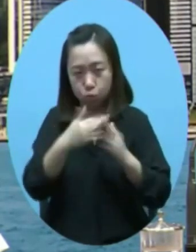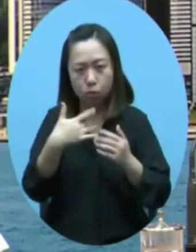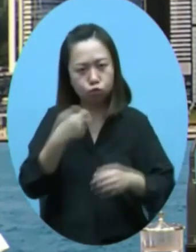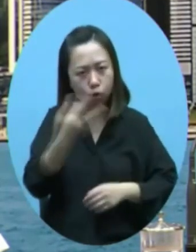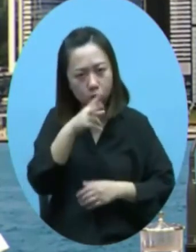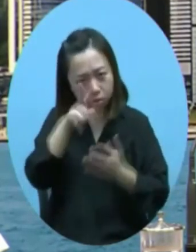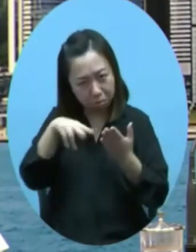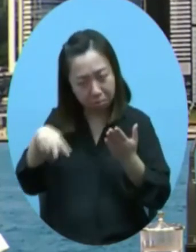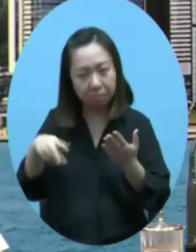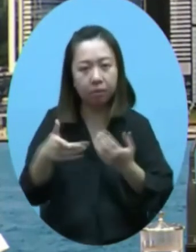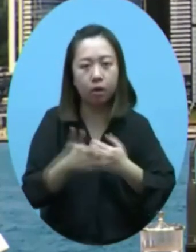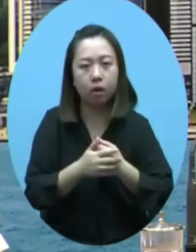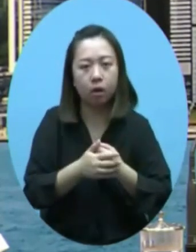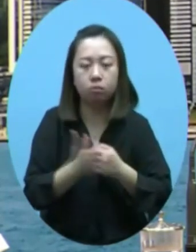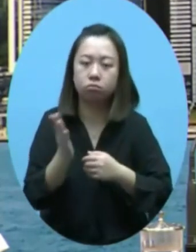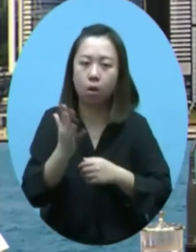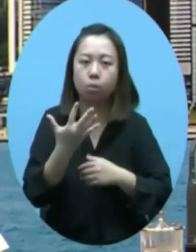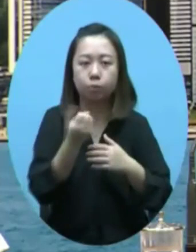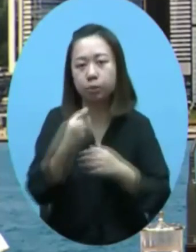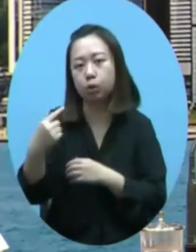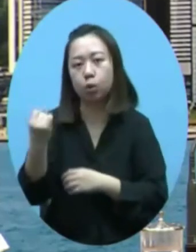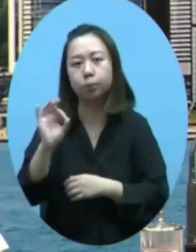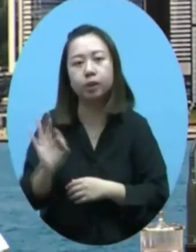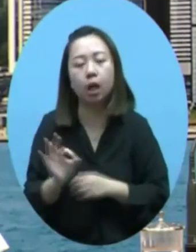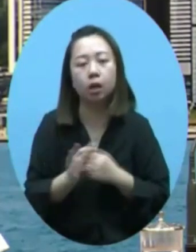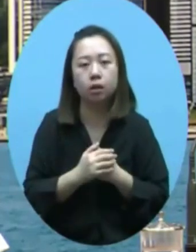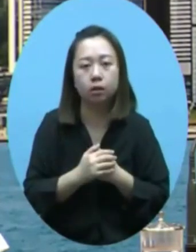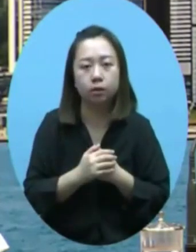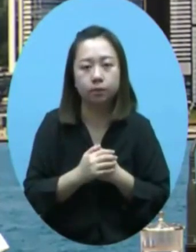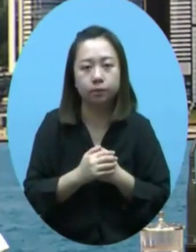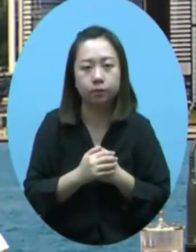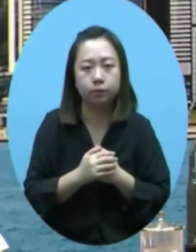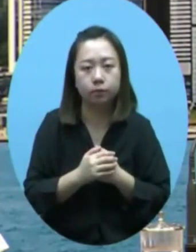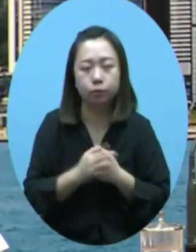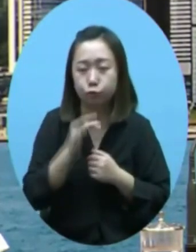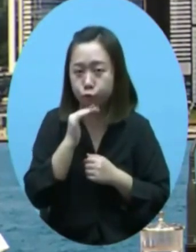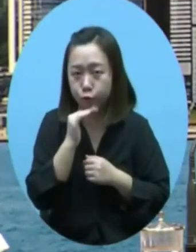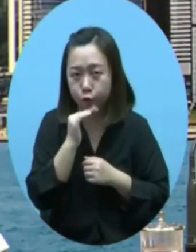Elizabeth Hospital, the utilization rate there is about 50-60% of the